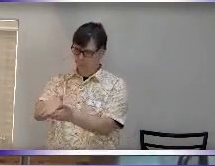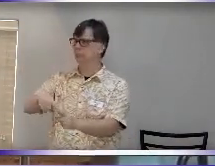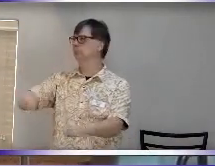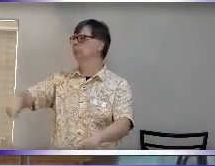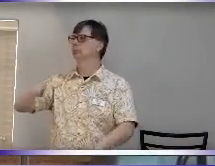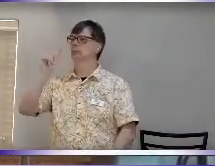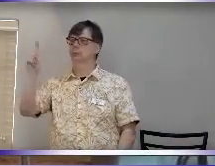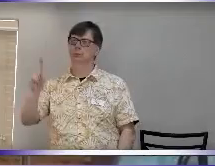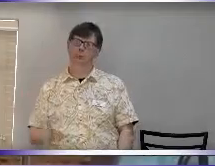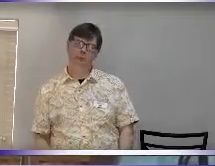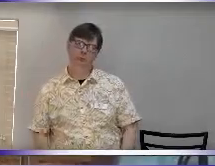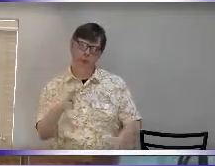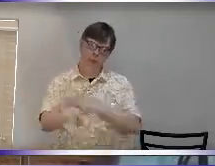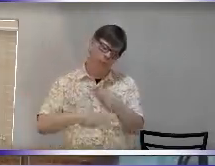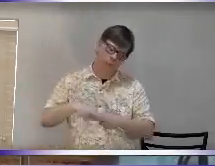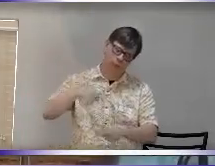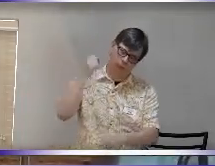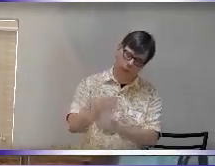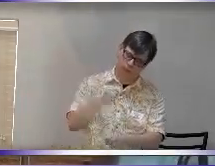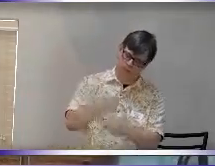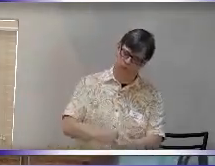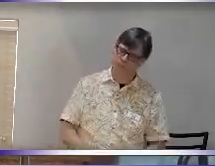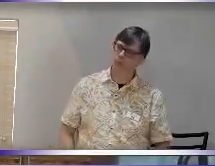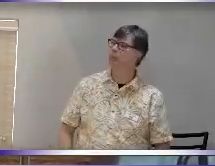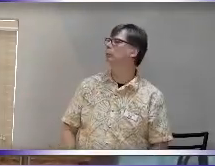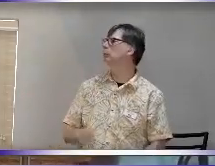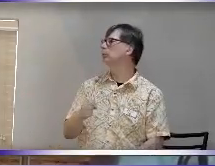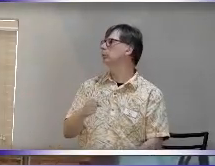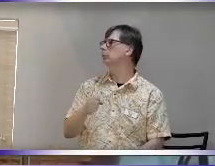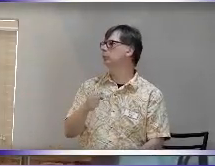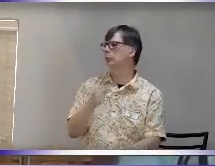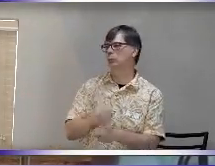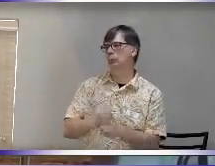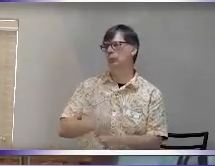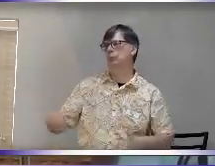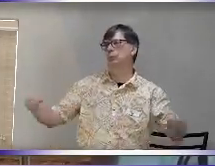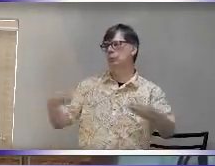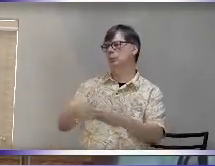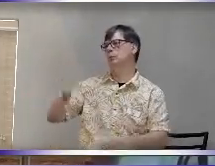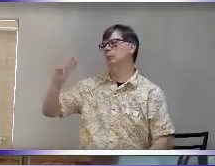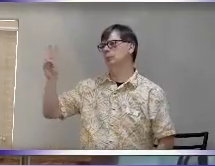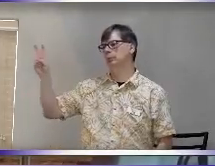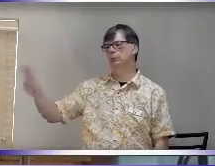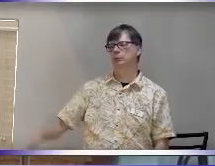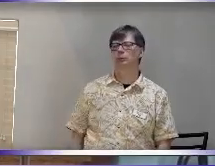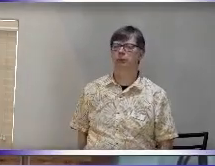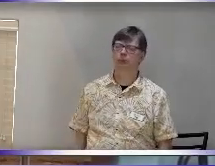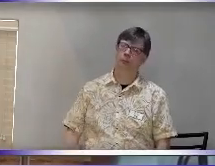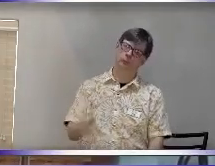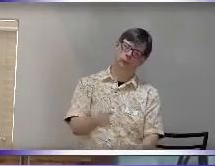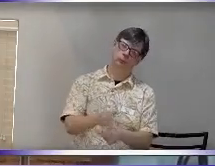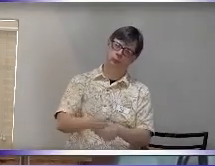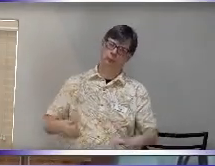an organization called World Work, and they worked with others. So one of their famous case studies is working